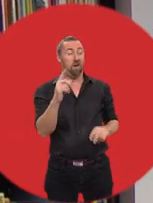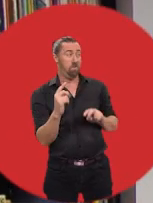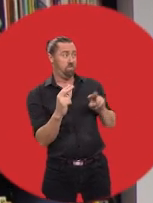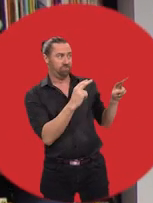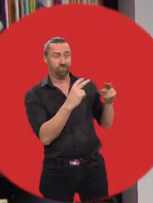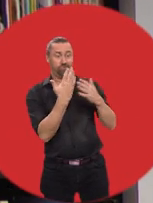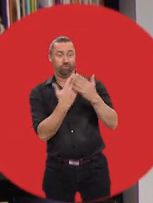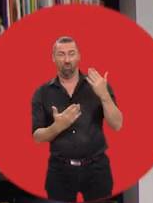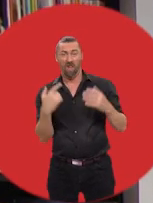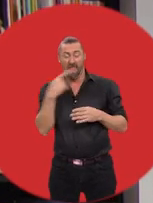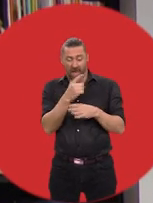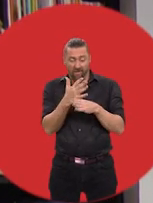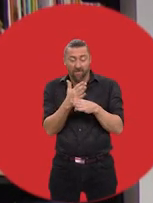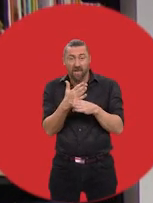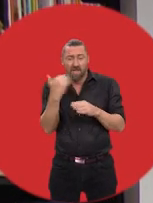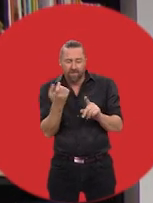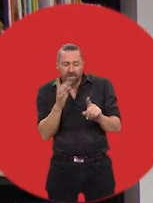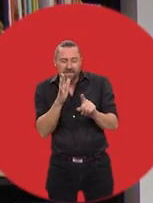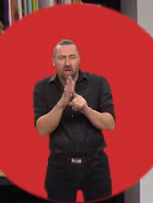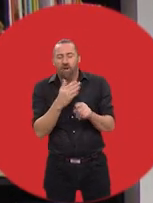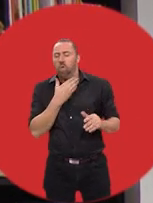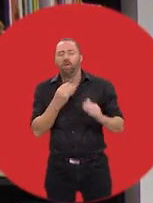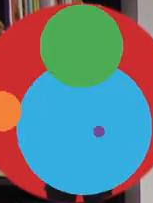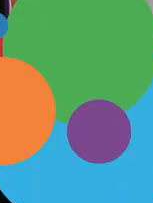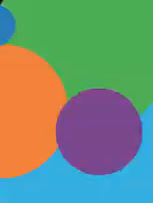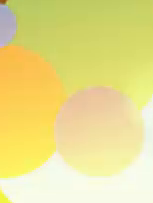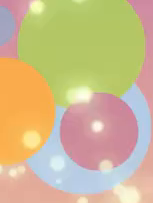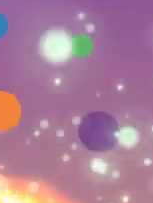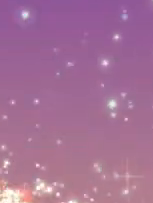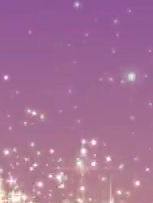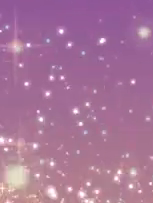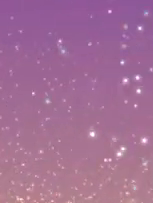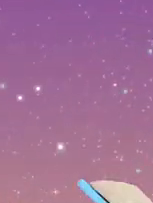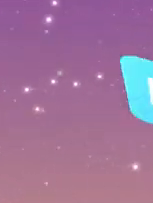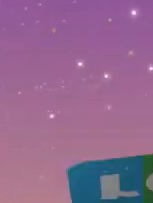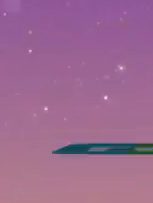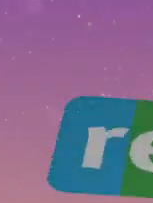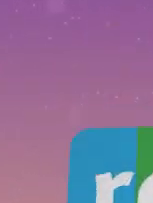little fish who made an interesting wish of its own.